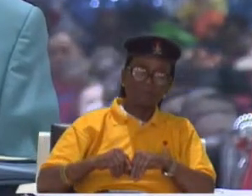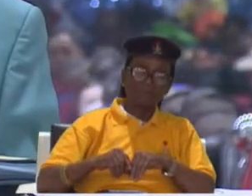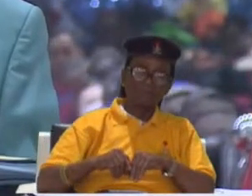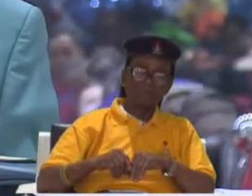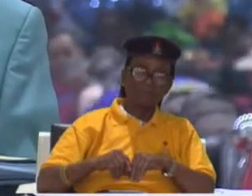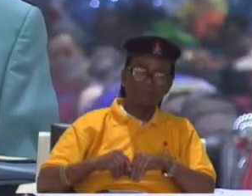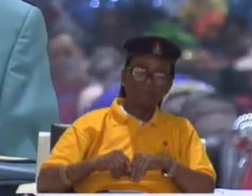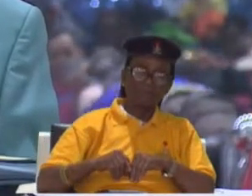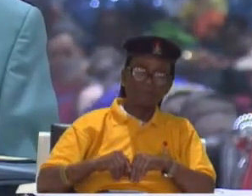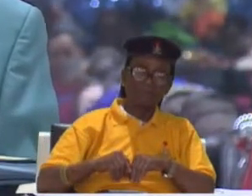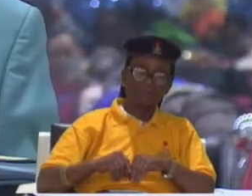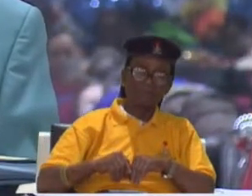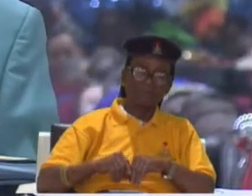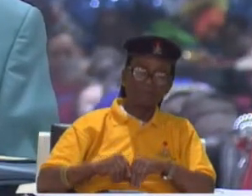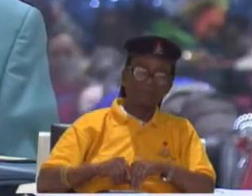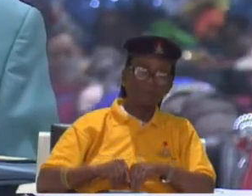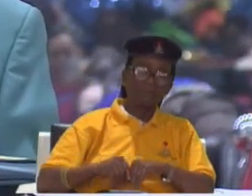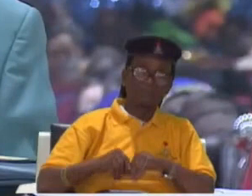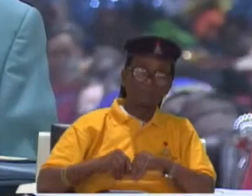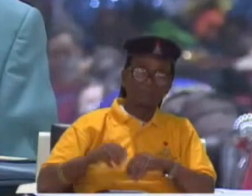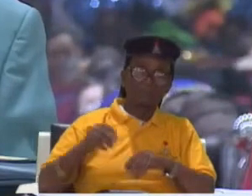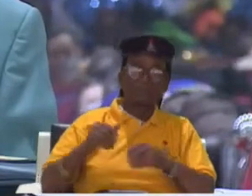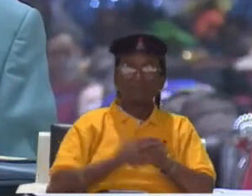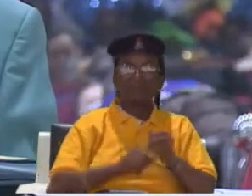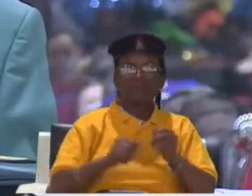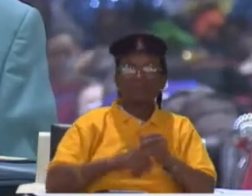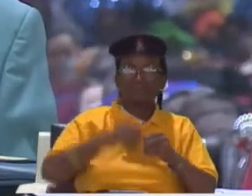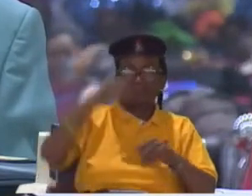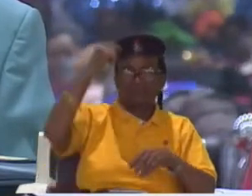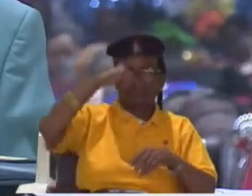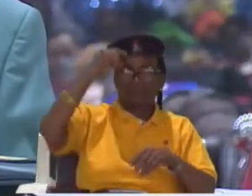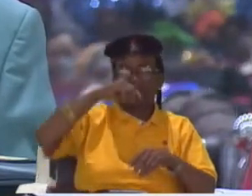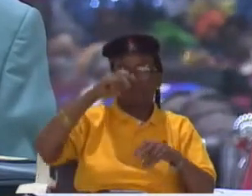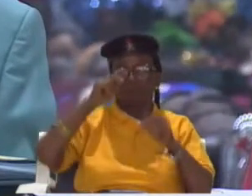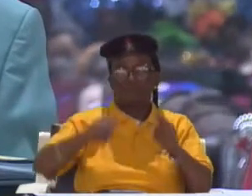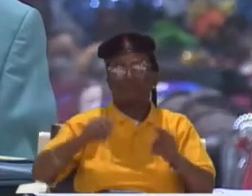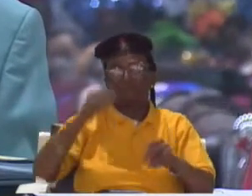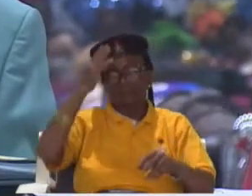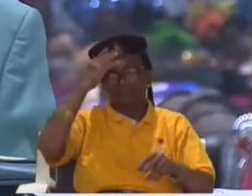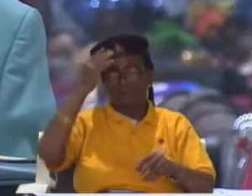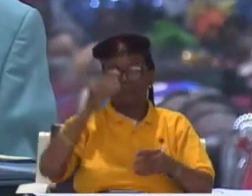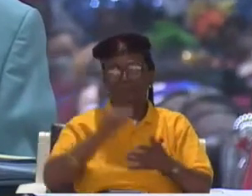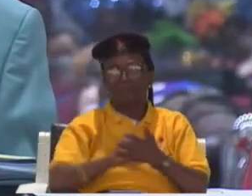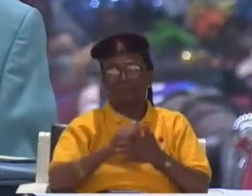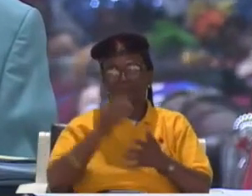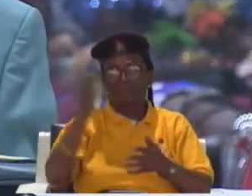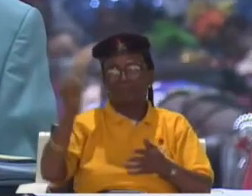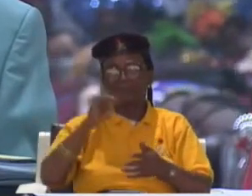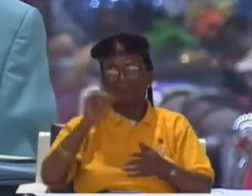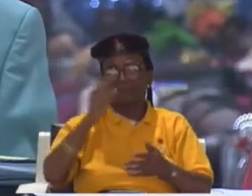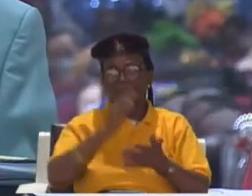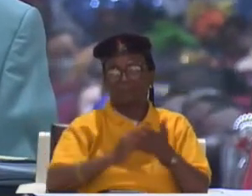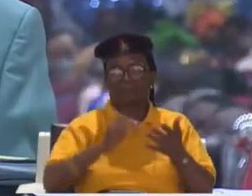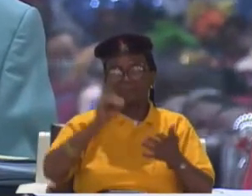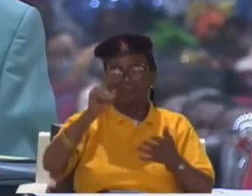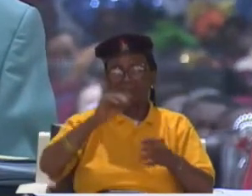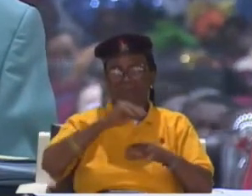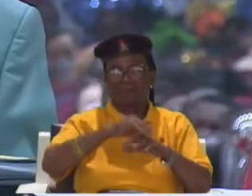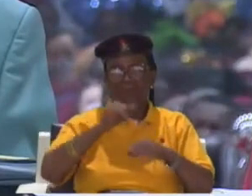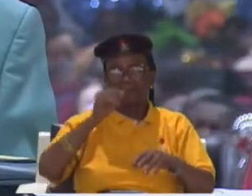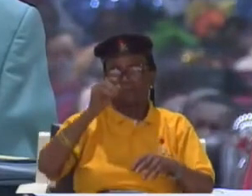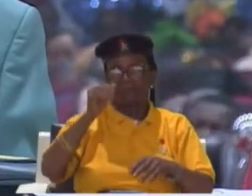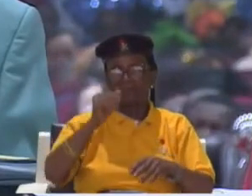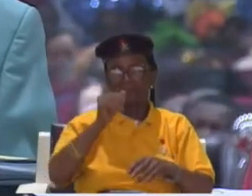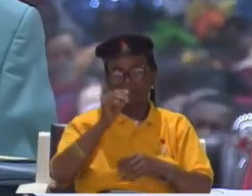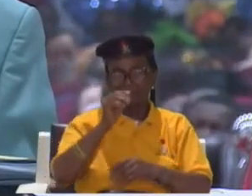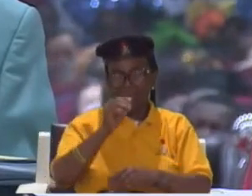Every wise person knows there is someone called God. Enikeni to ba to je ologbon gugu won